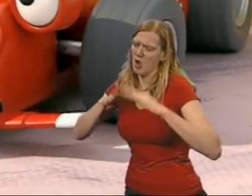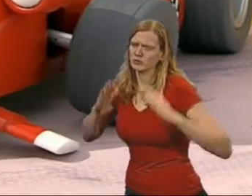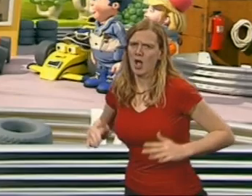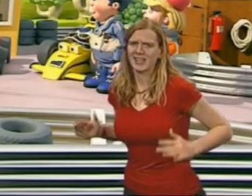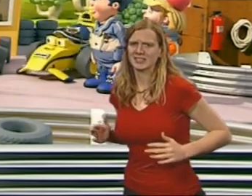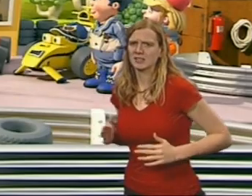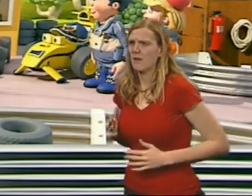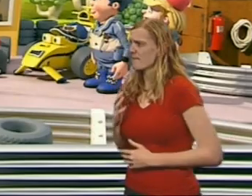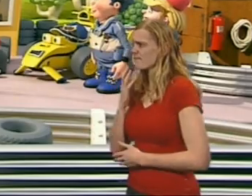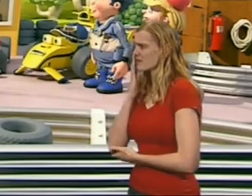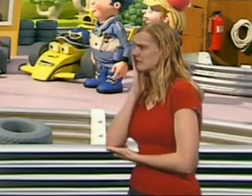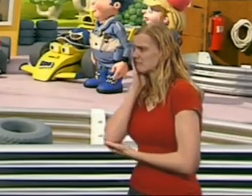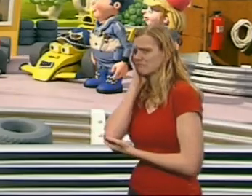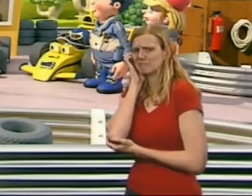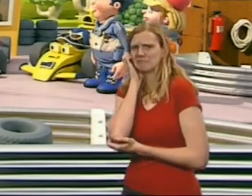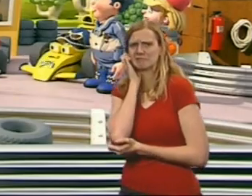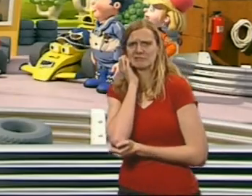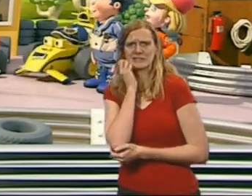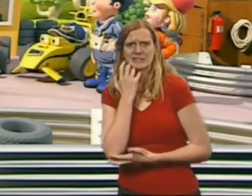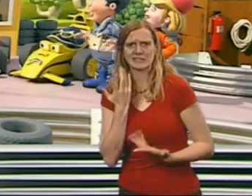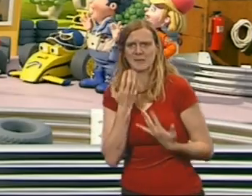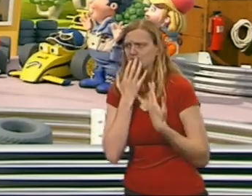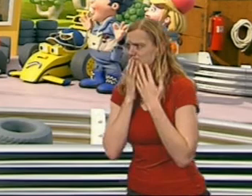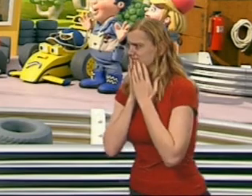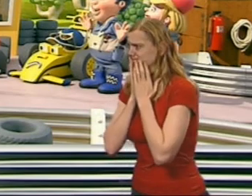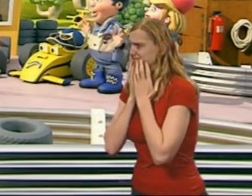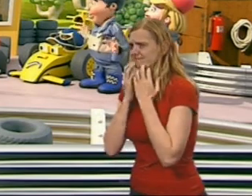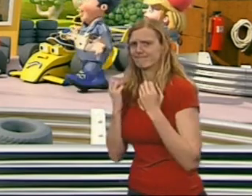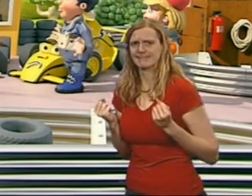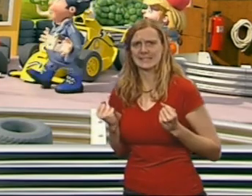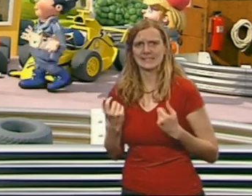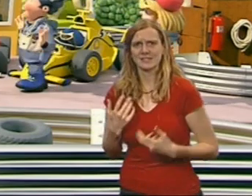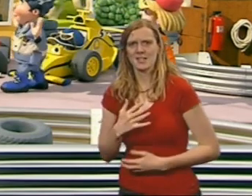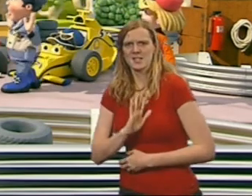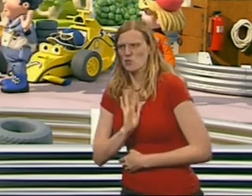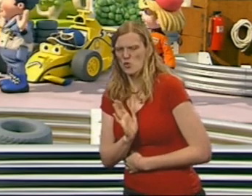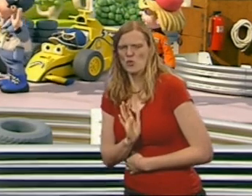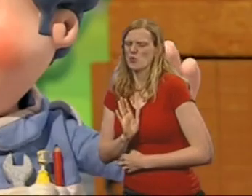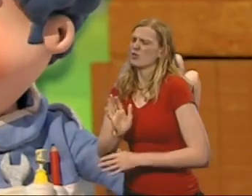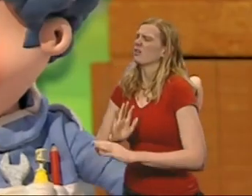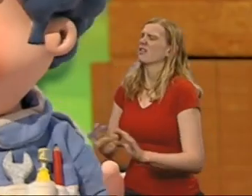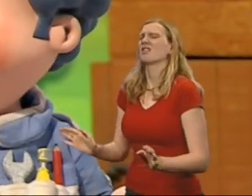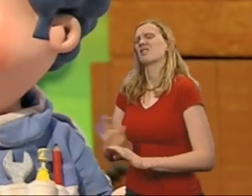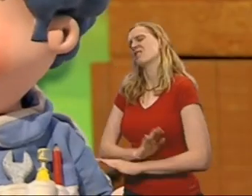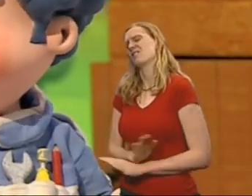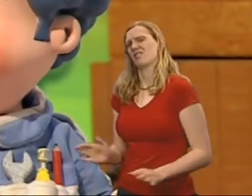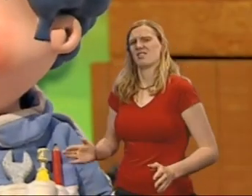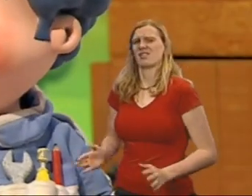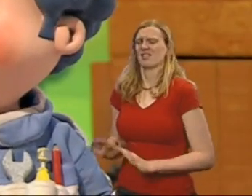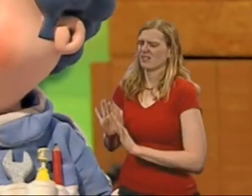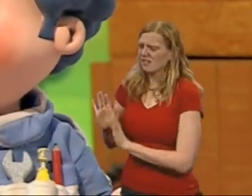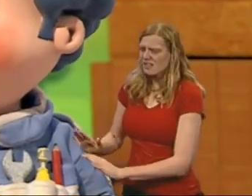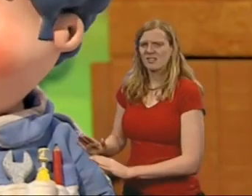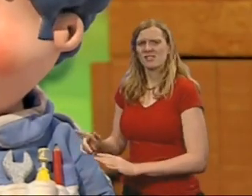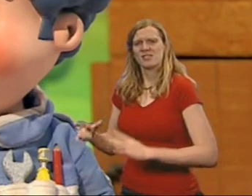I don't know. Oh, no, Rory, please. No. Give the lads some space. I'll tell you what, Rory.